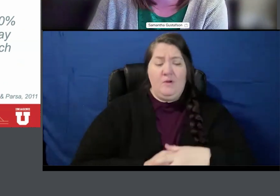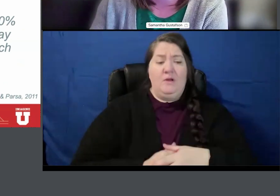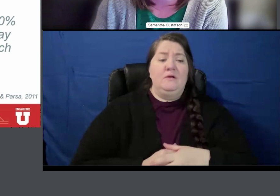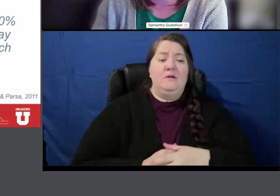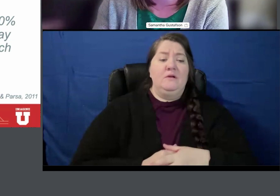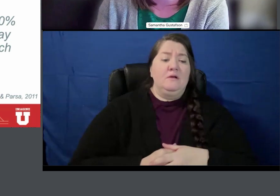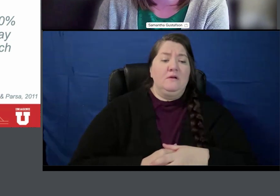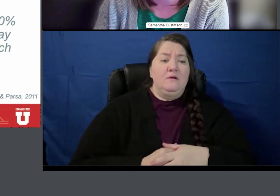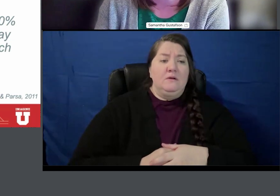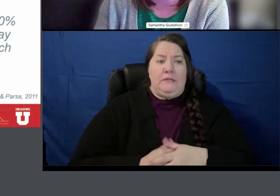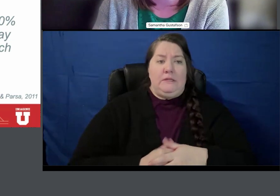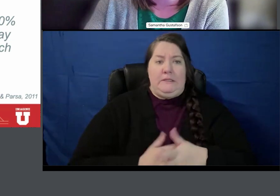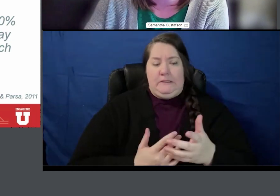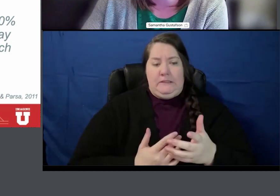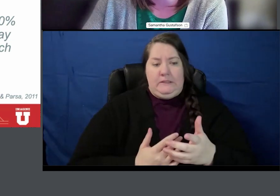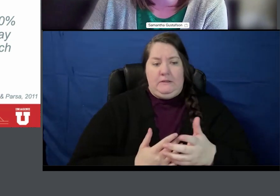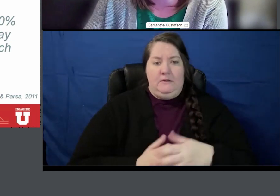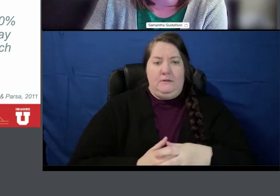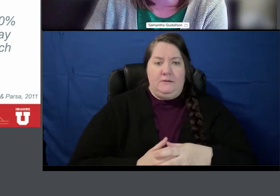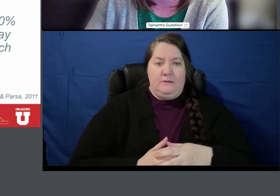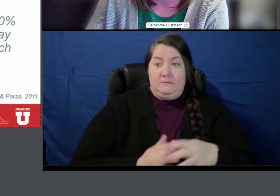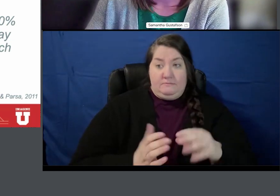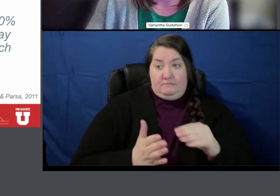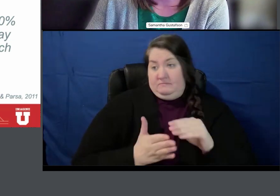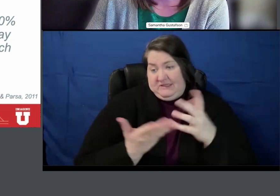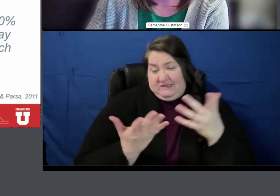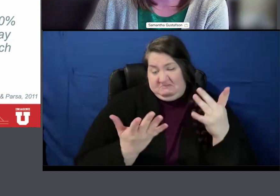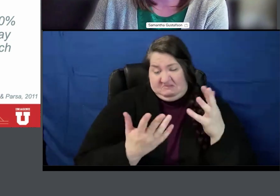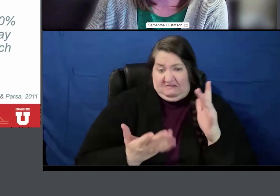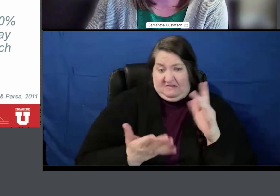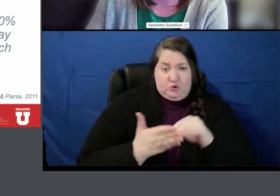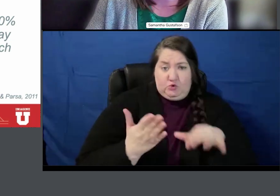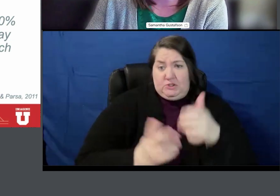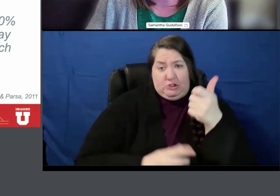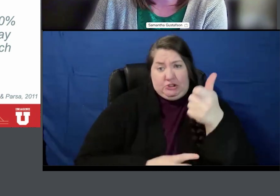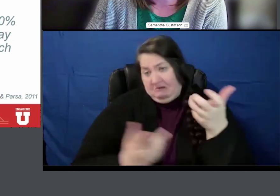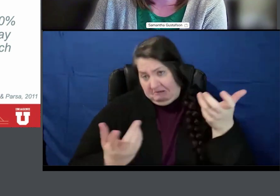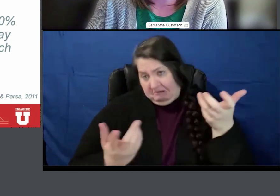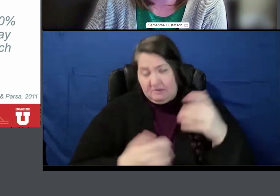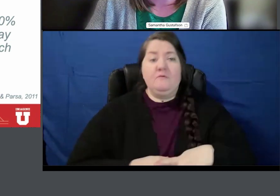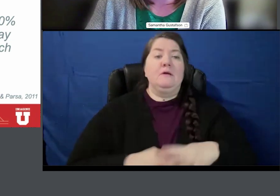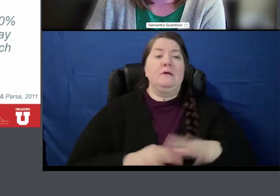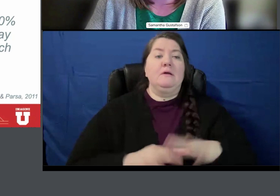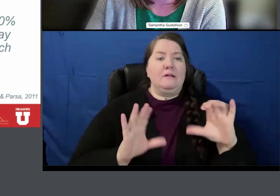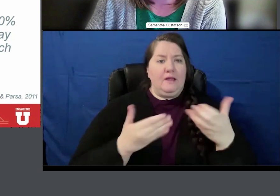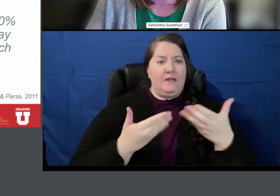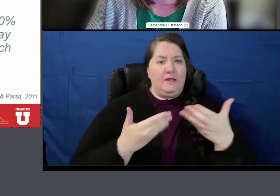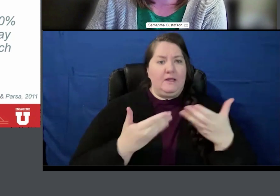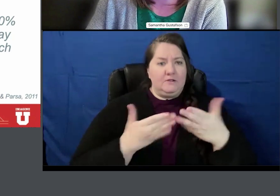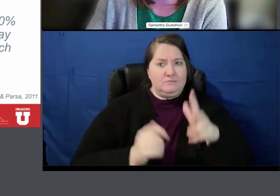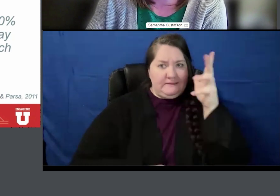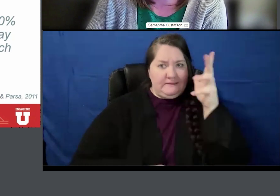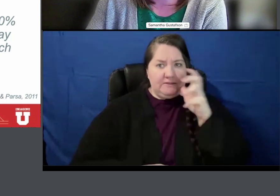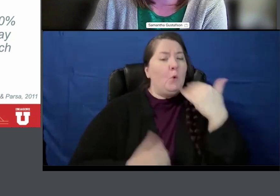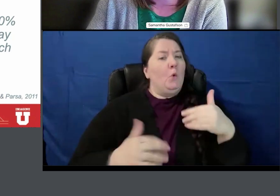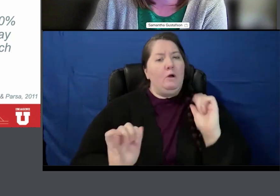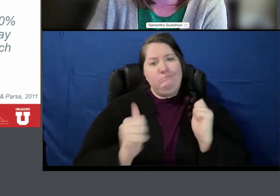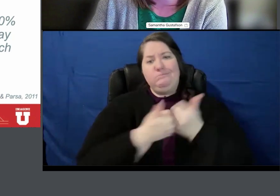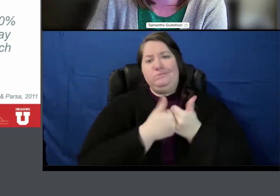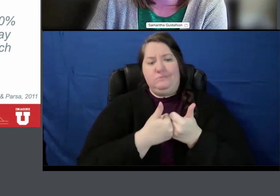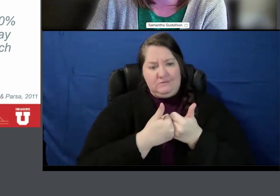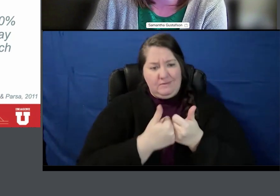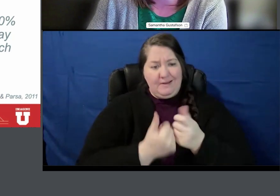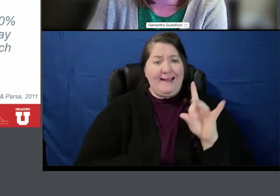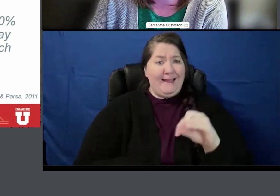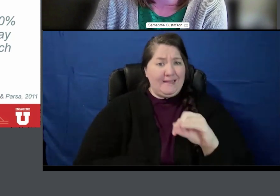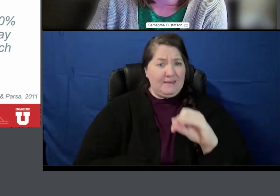if nothing else, but as a student yourself. But we know that classroom listening is very challenging, and children spend 80% of their